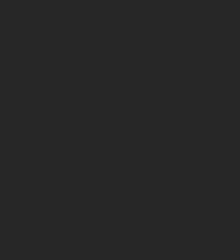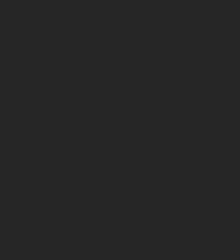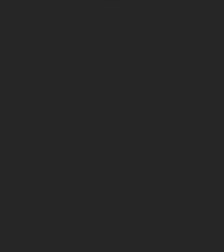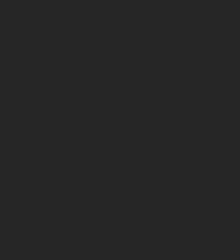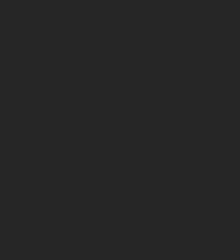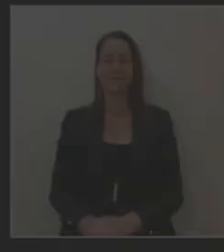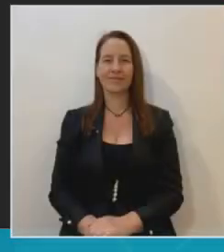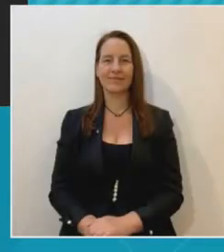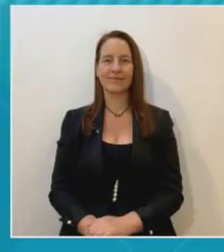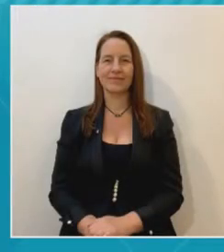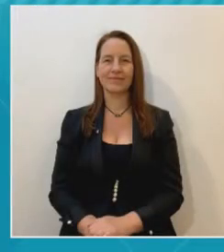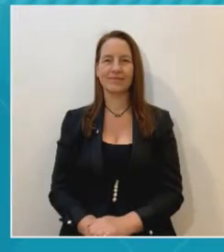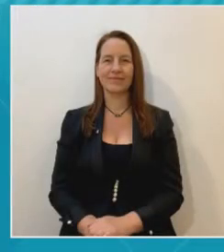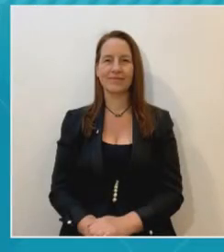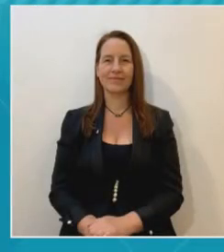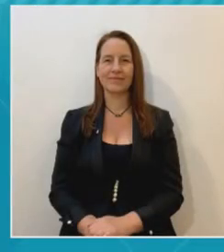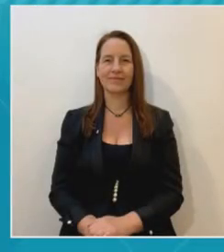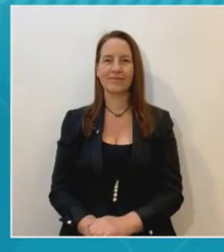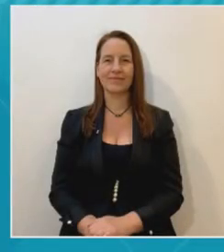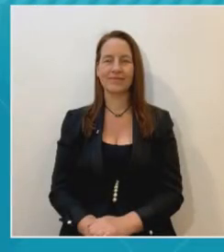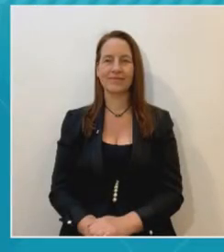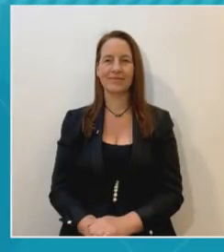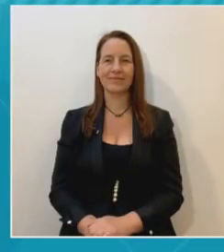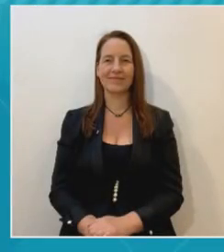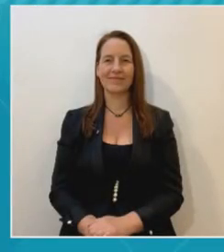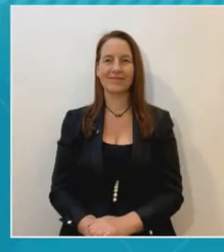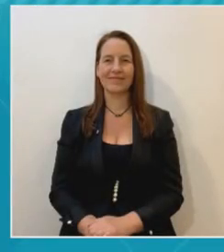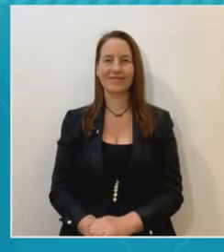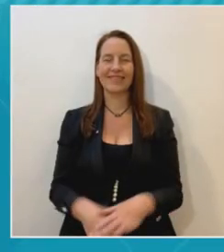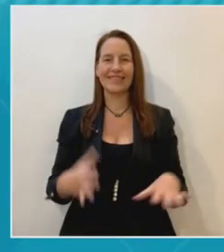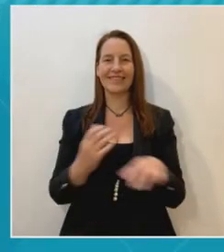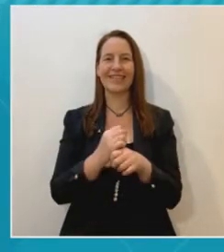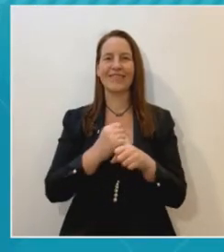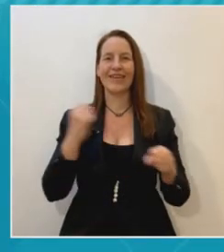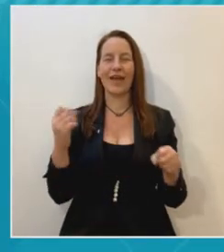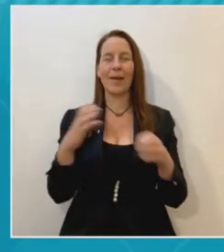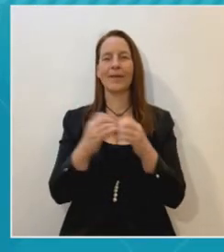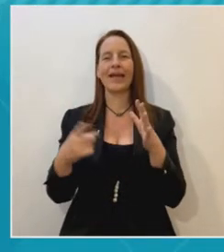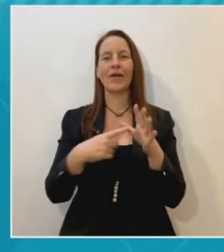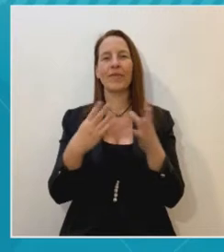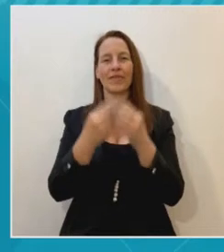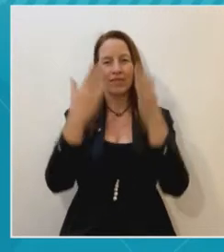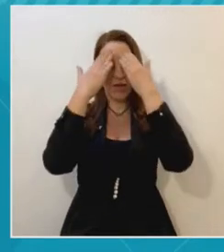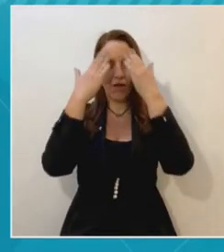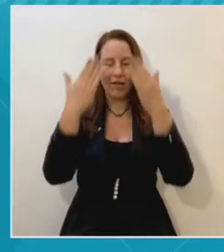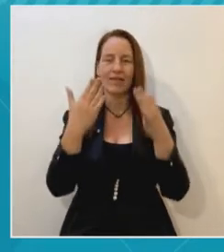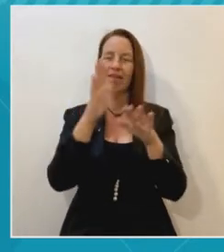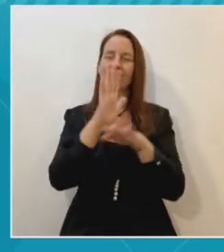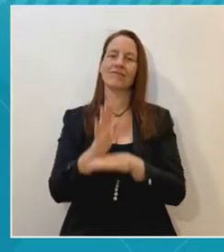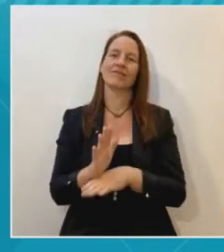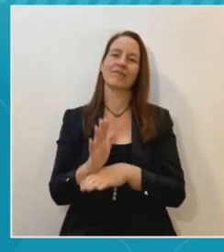That was wild. Degree of Bachelor of Arts with Honours, Film Production.